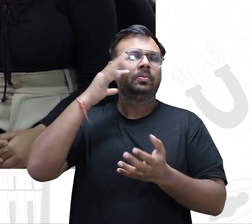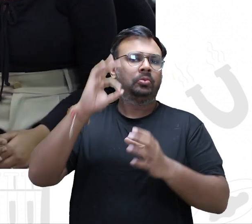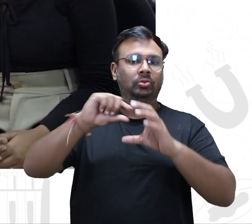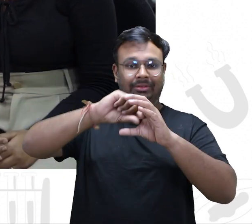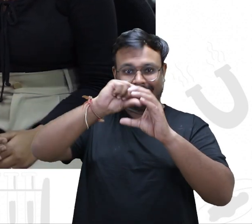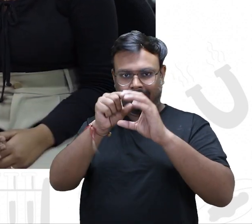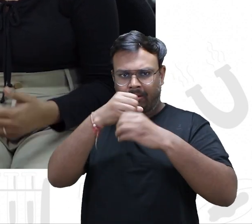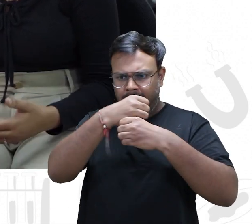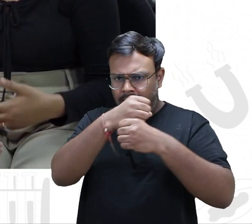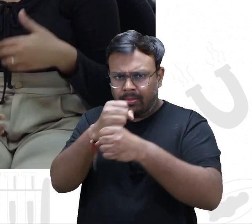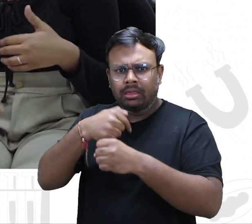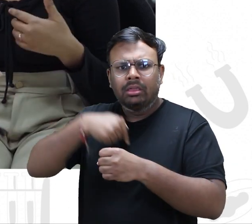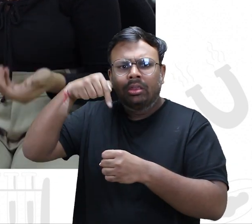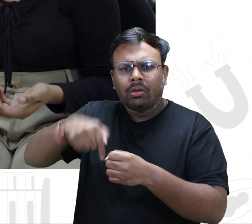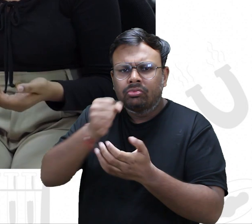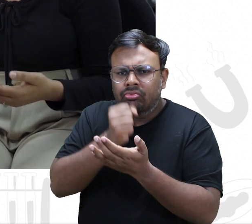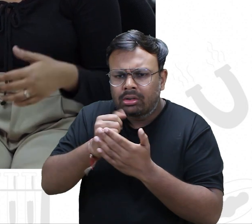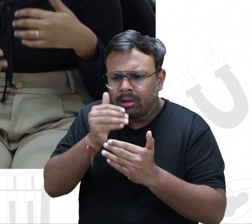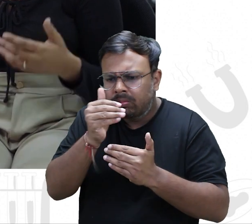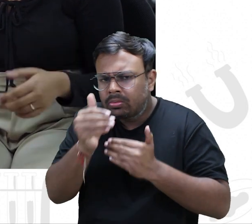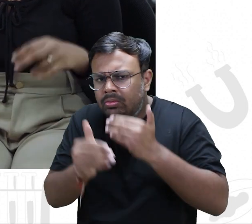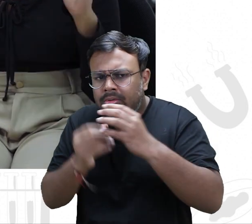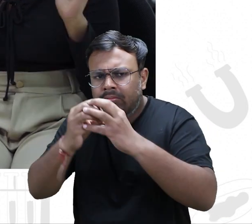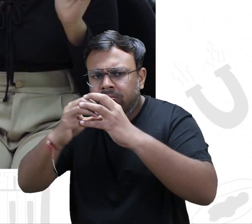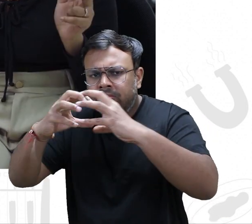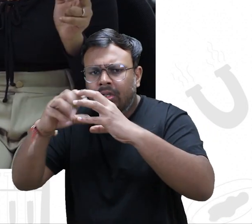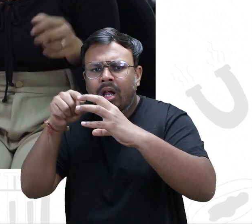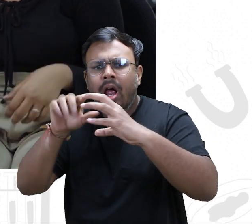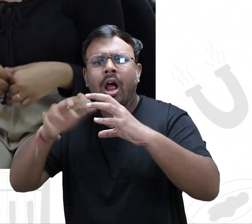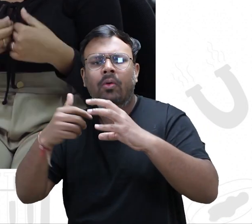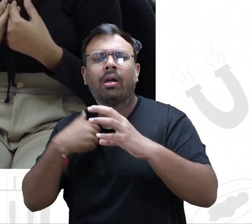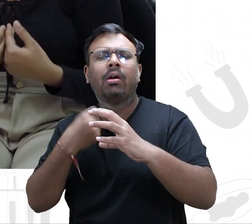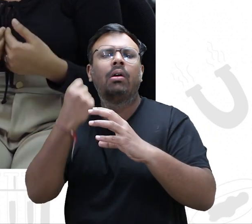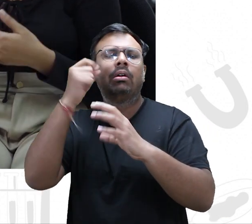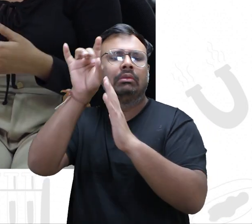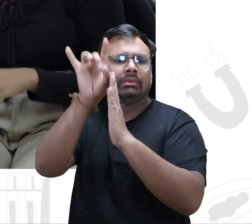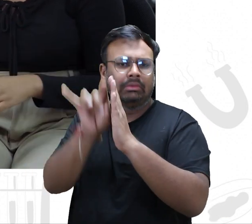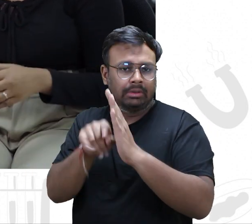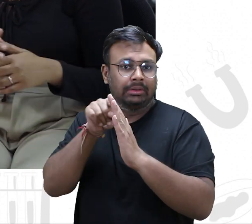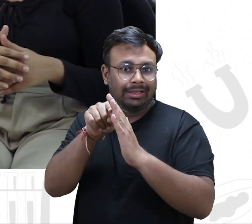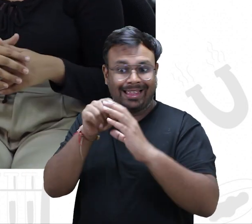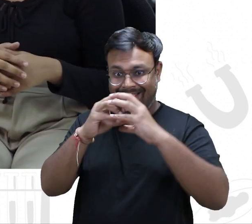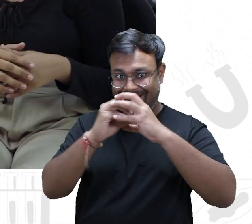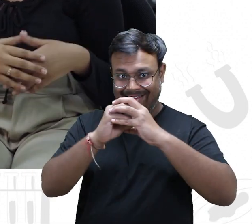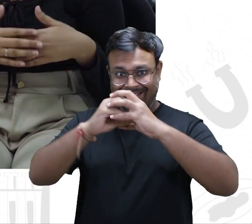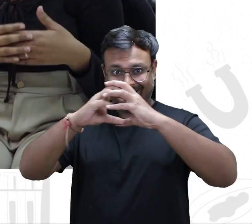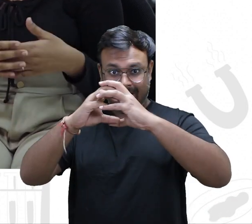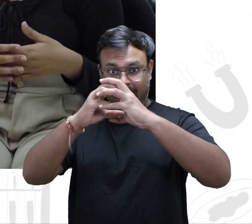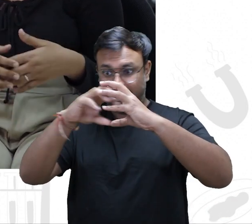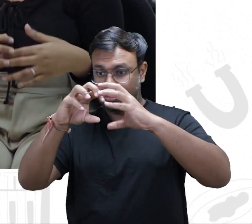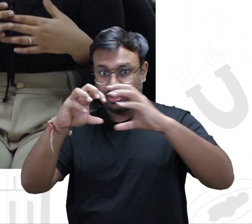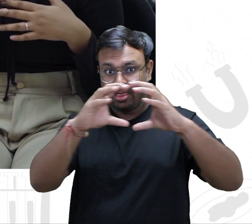pre-implantation embryo development, now we are trying to understand the process of embryo implantation and the factors affecting implantation